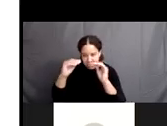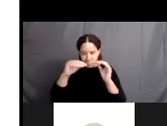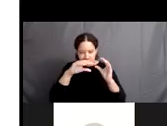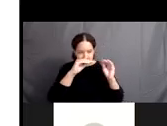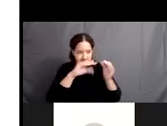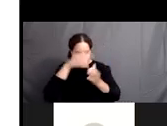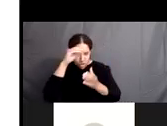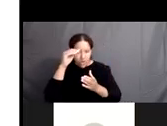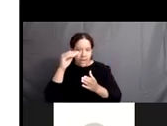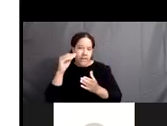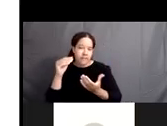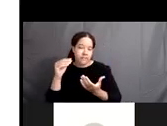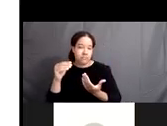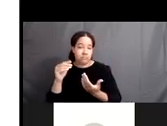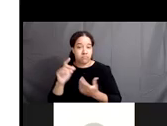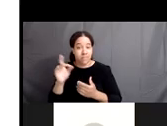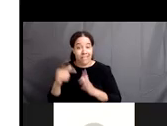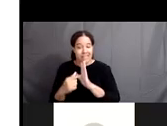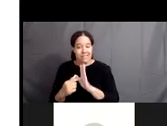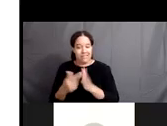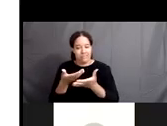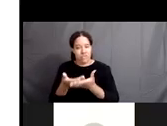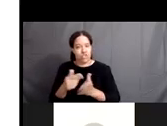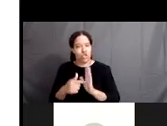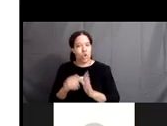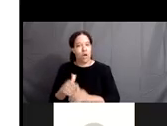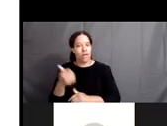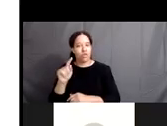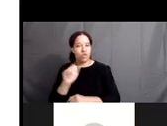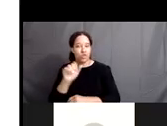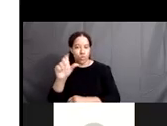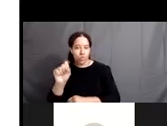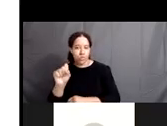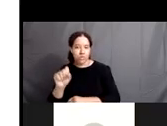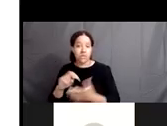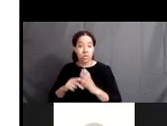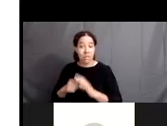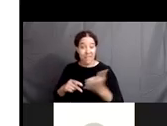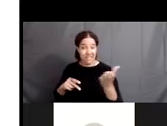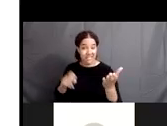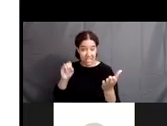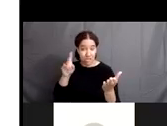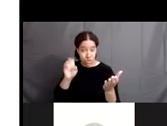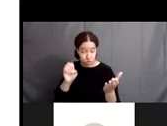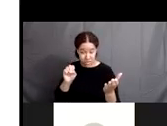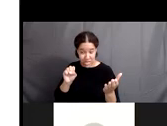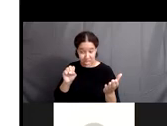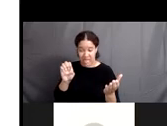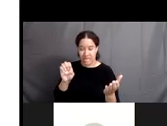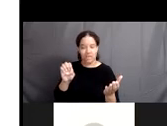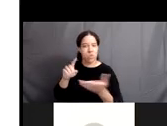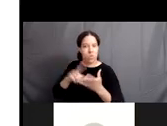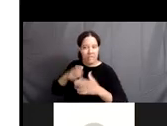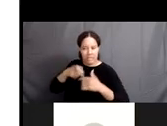that, some of the tough things about Susie's job become a little less tough. When there are questions that she has, she can turn to